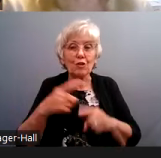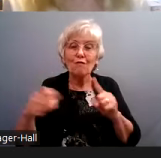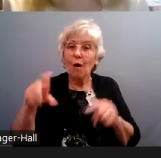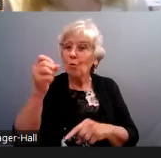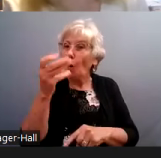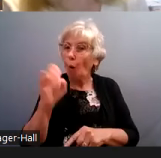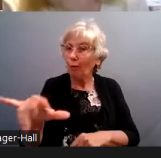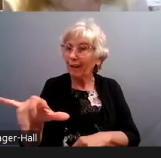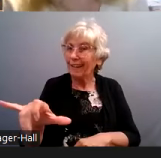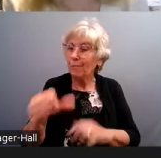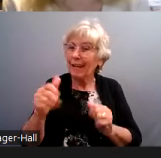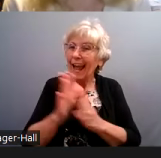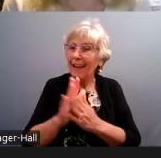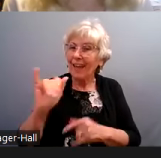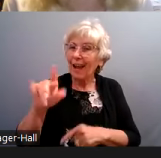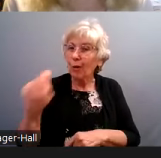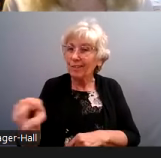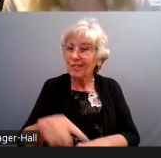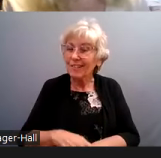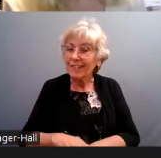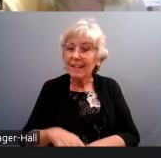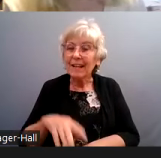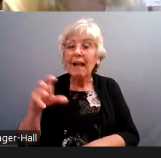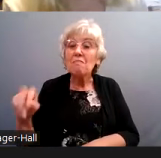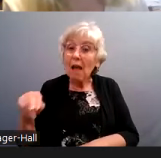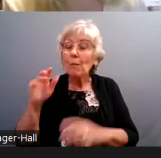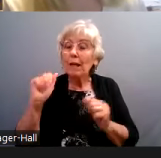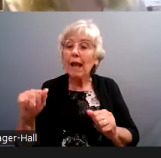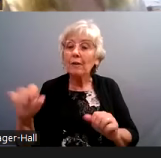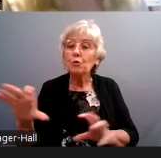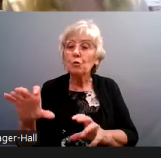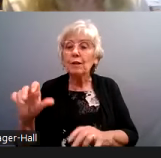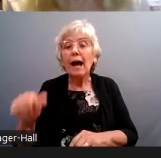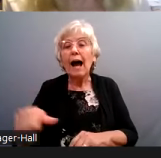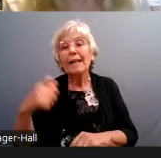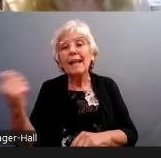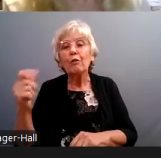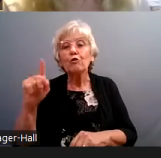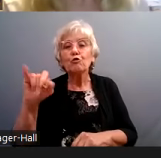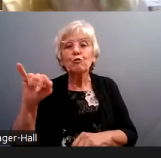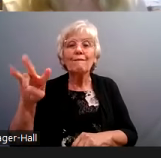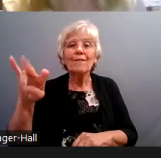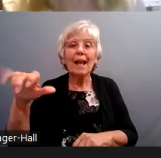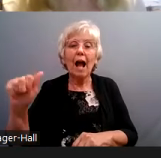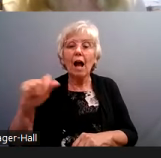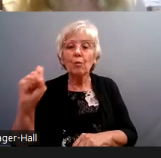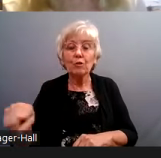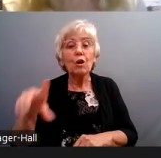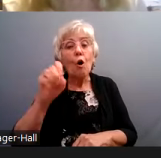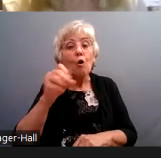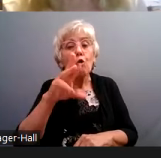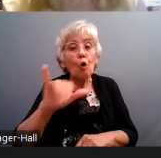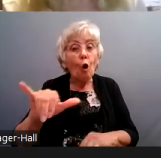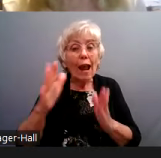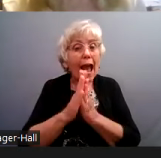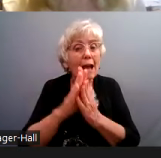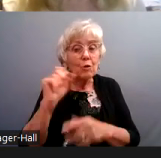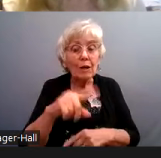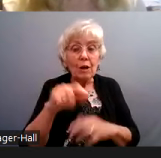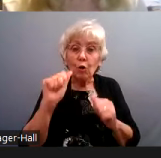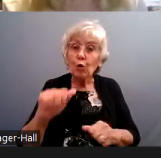another another video trivia question. Corey asked, can the spores